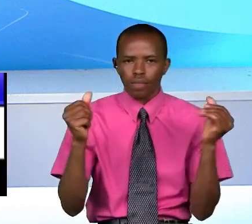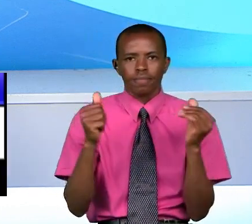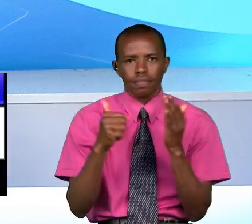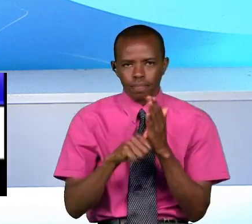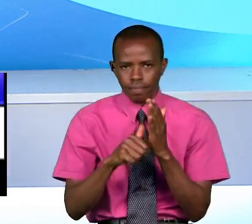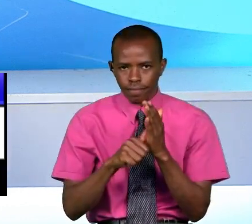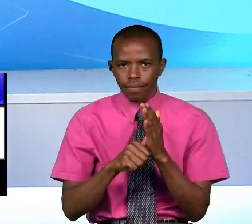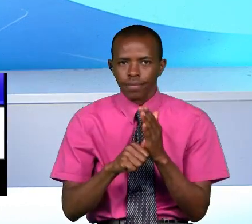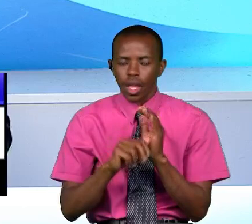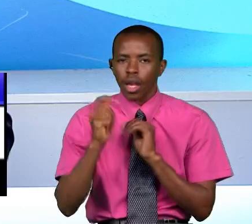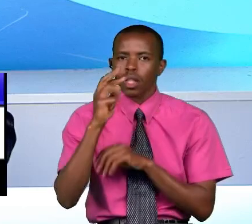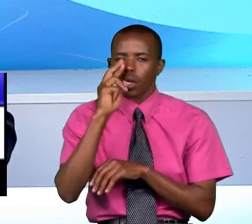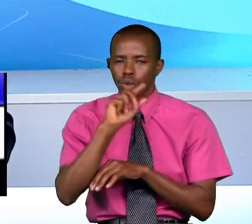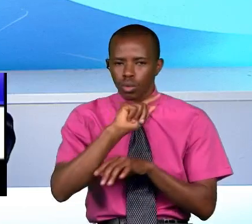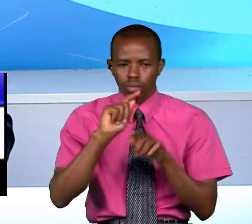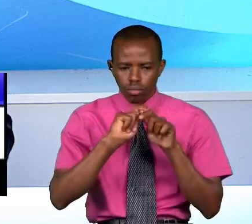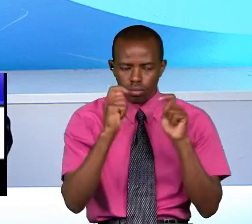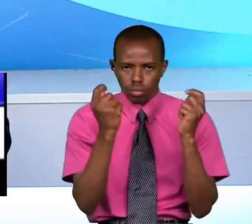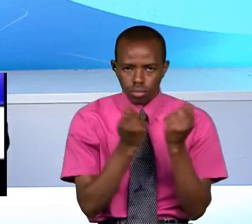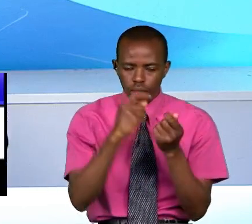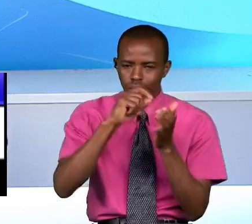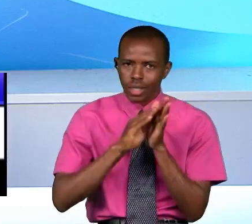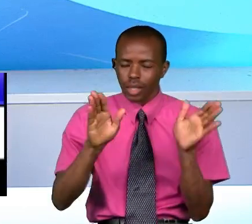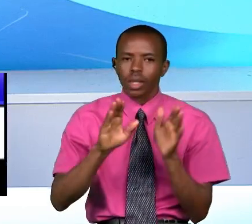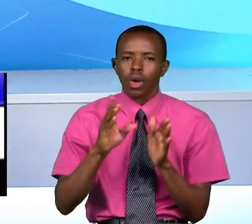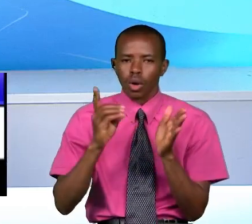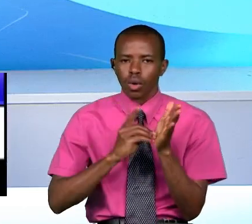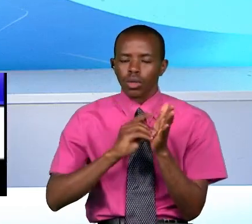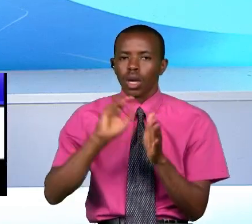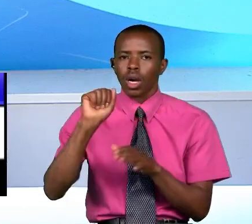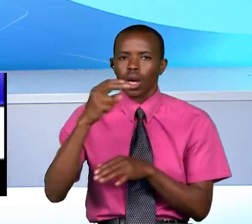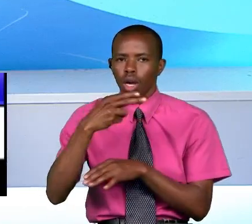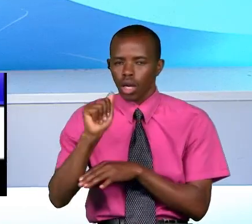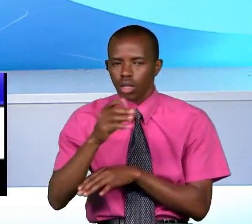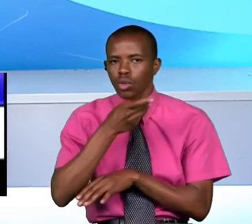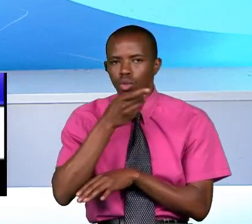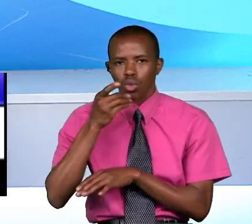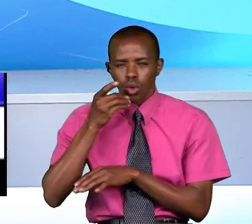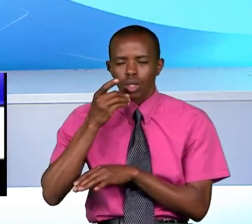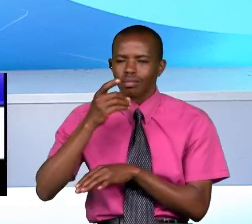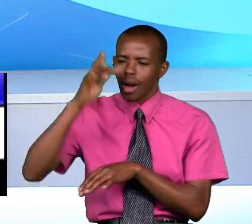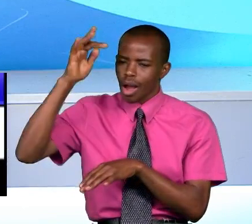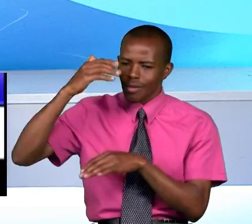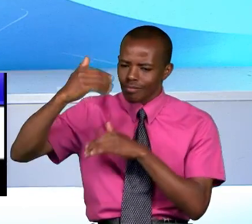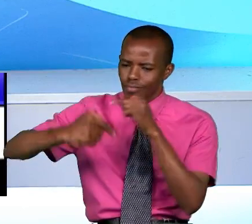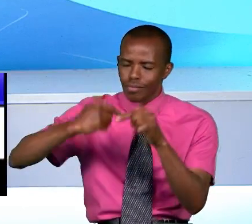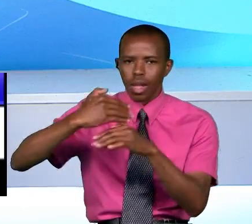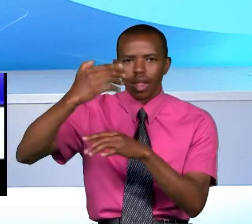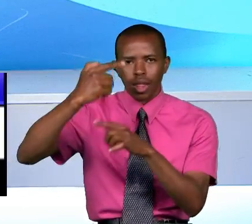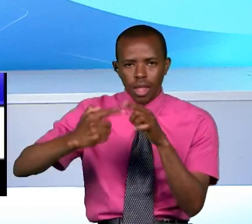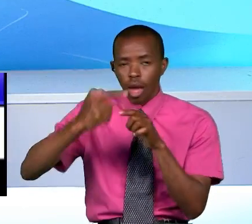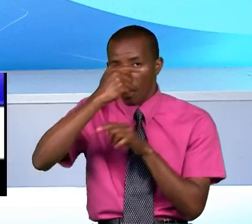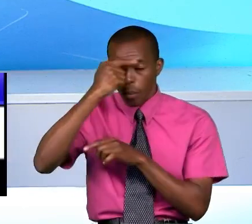crisis. According to the Kenya Red Cross Society's Secretary General, Dr. Asha Mohamed, the drought could persist until next year due